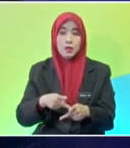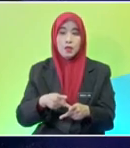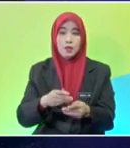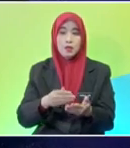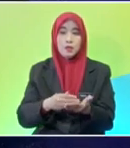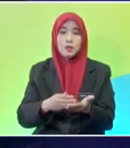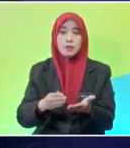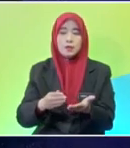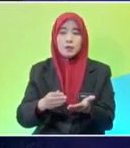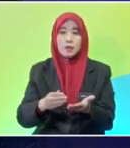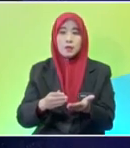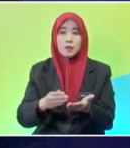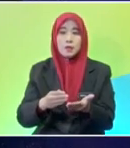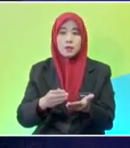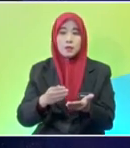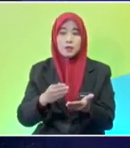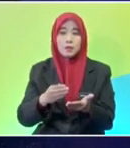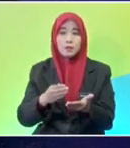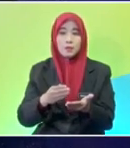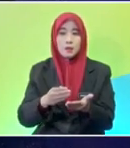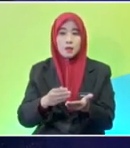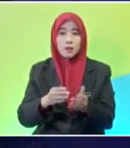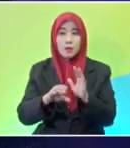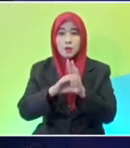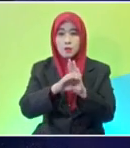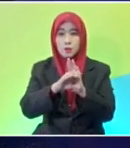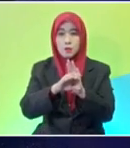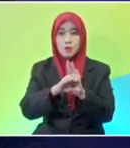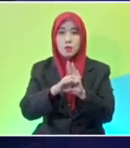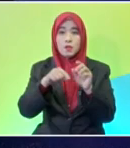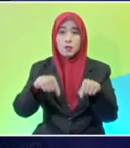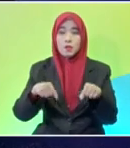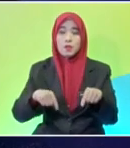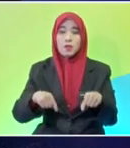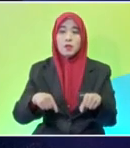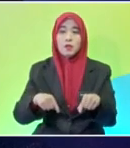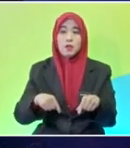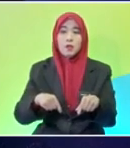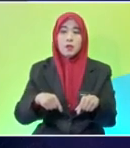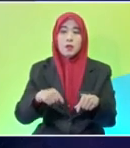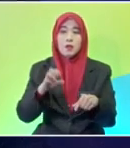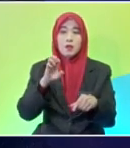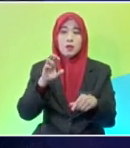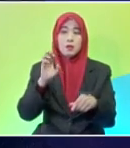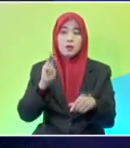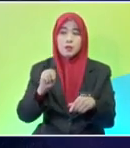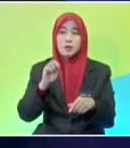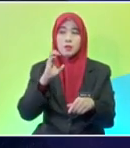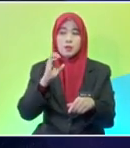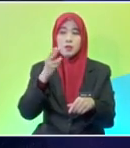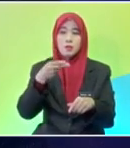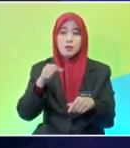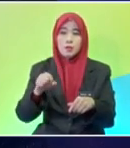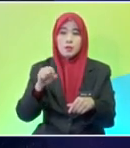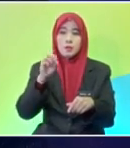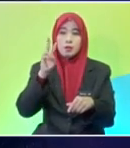have anchovies here. Yes, there's bit of an example in front here. Yeah. Anchovies. Yes, anchovies contains minerals. It does. Yes.